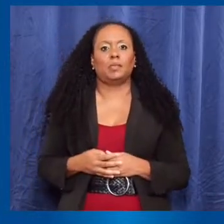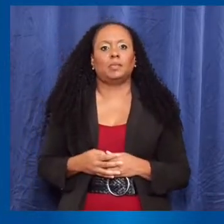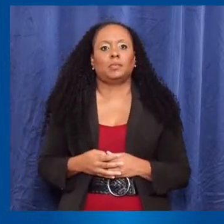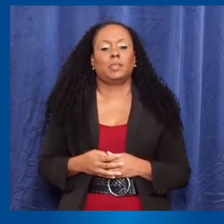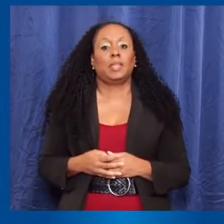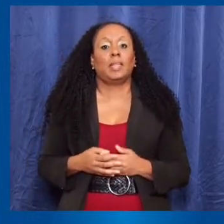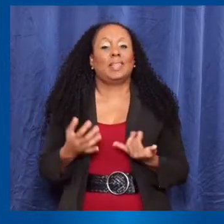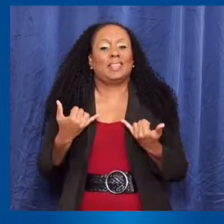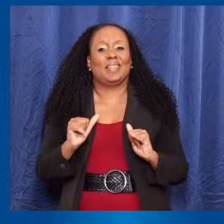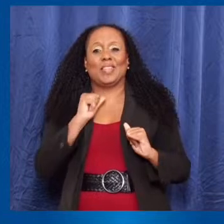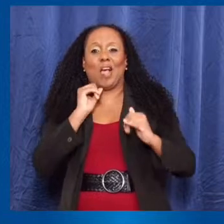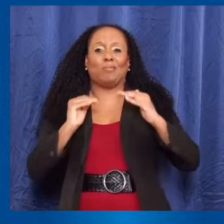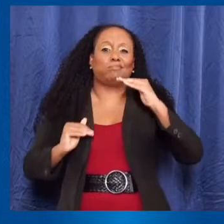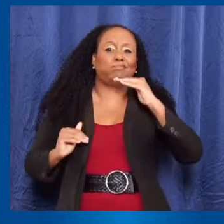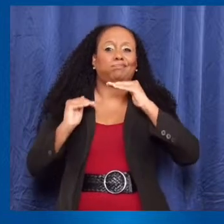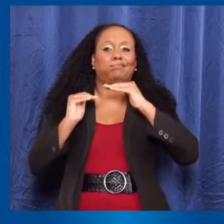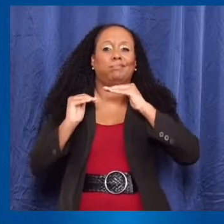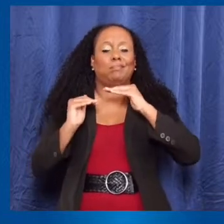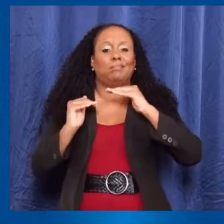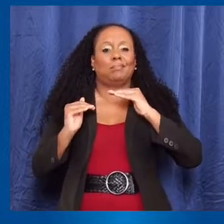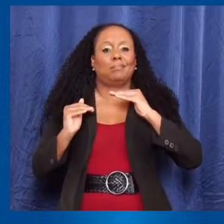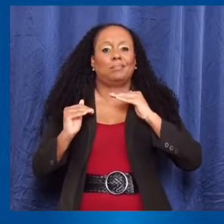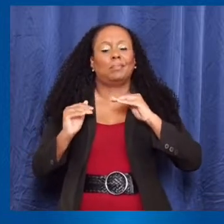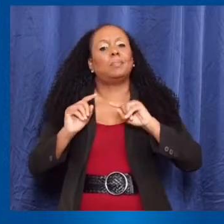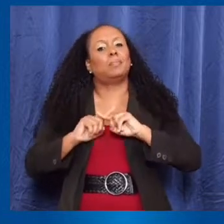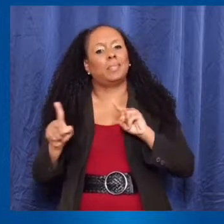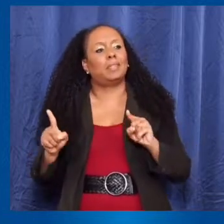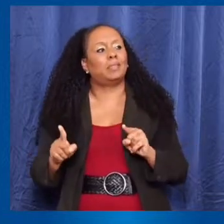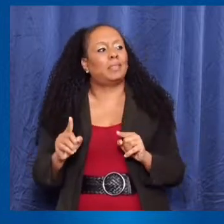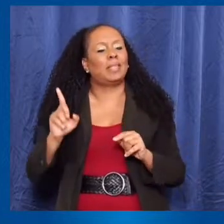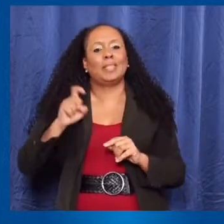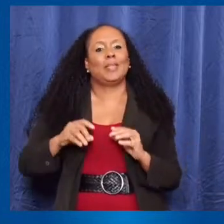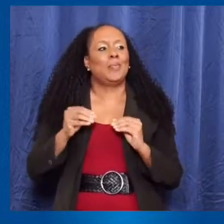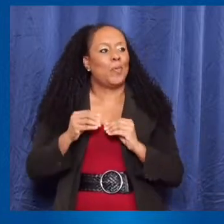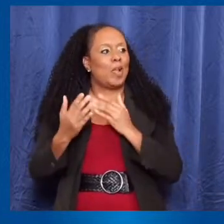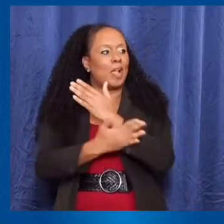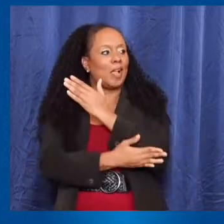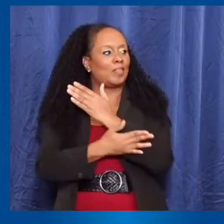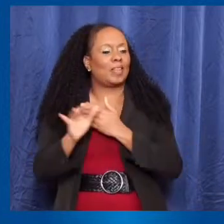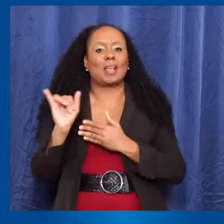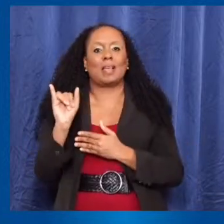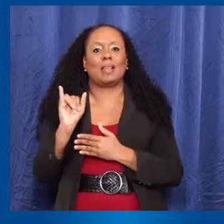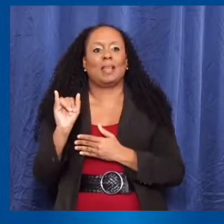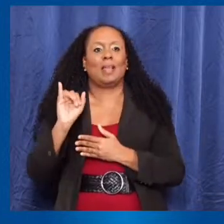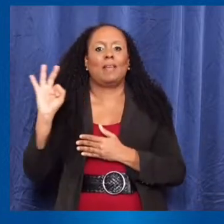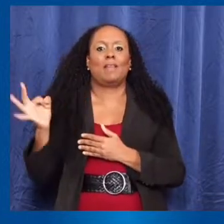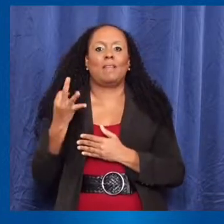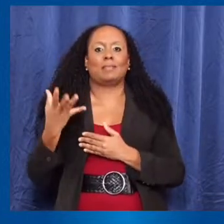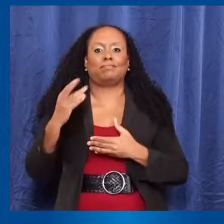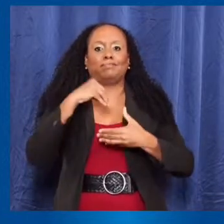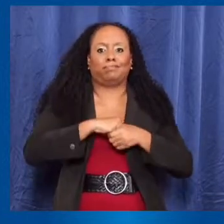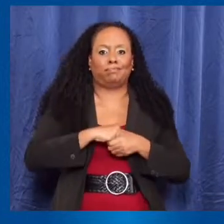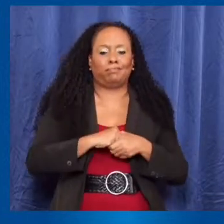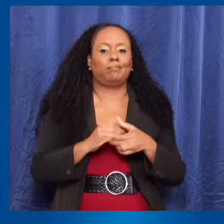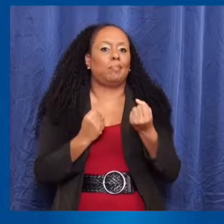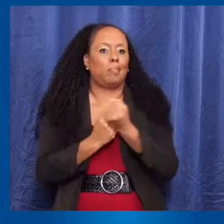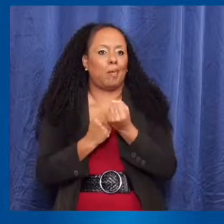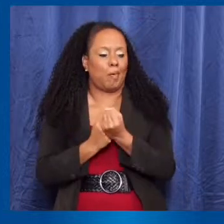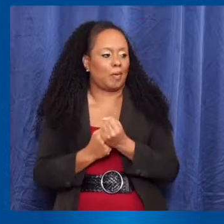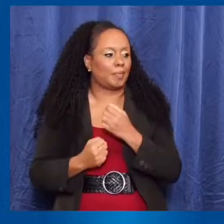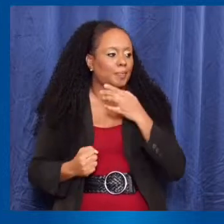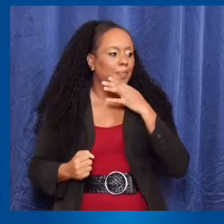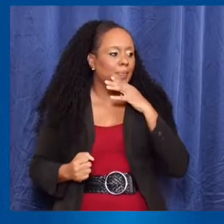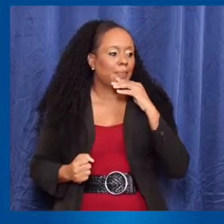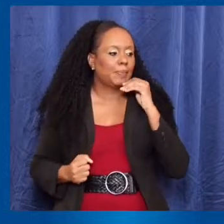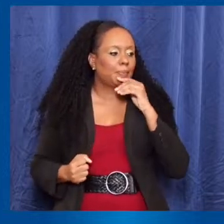quotas. And that's largely because not enough countries have come forward, like France, to be able to pledge their SDRs to it.